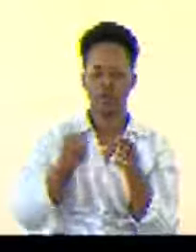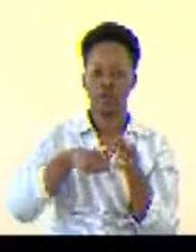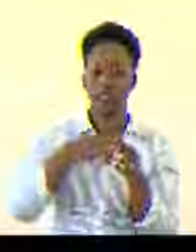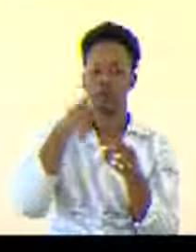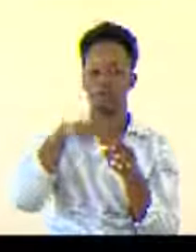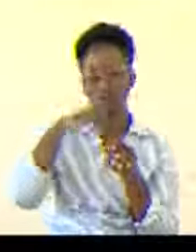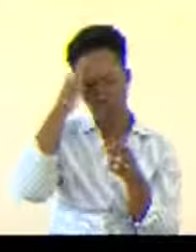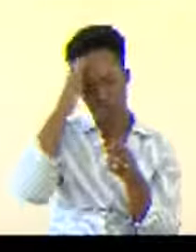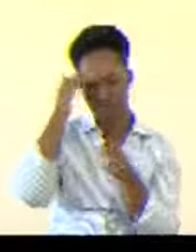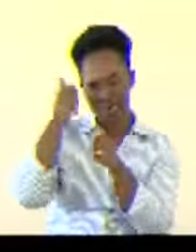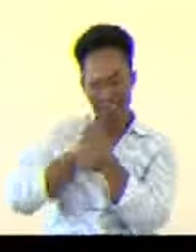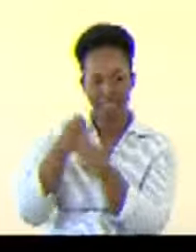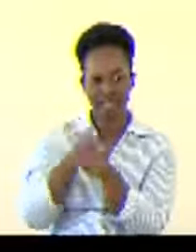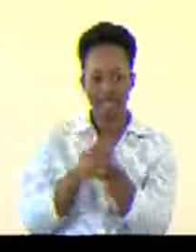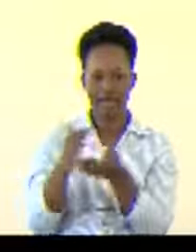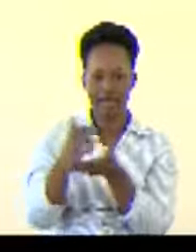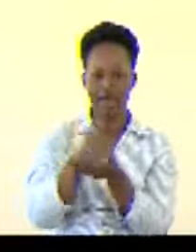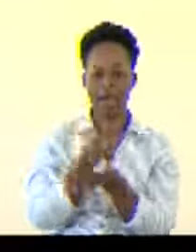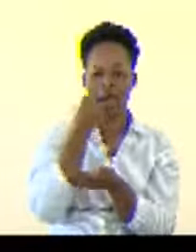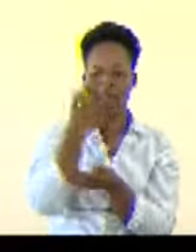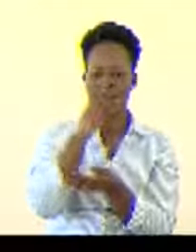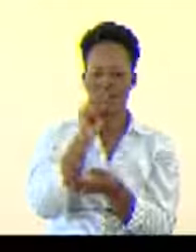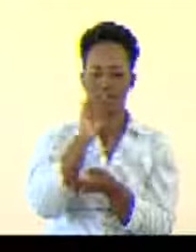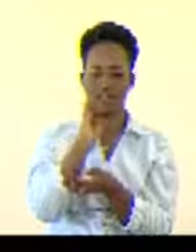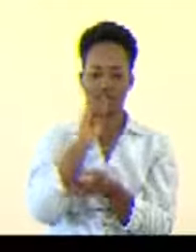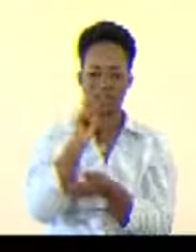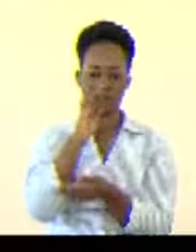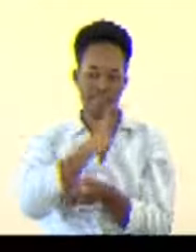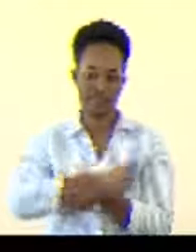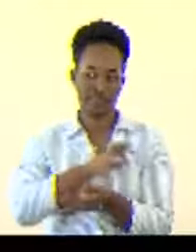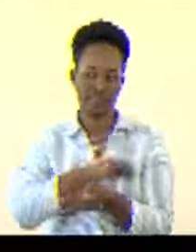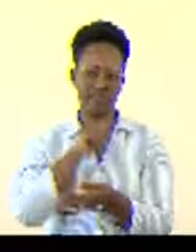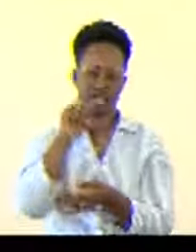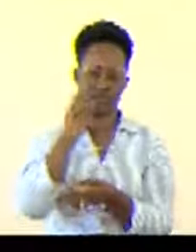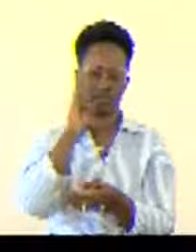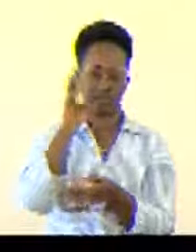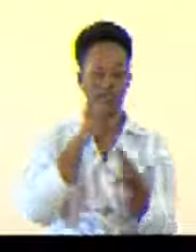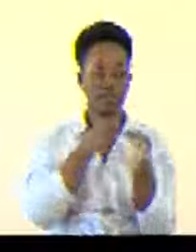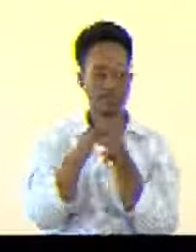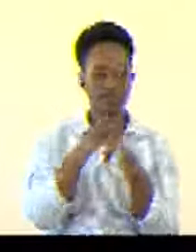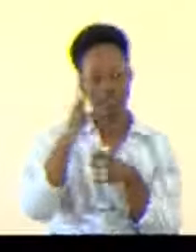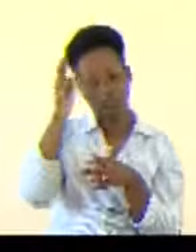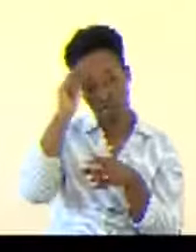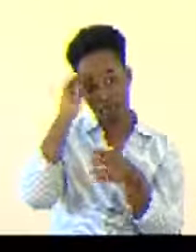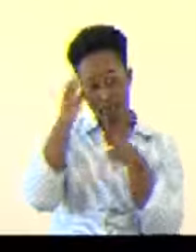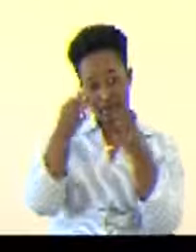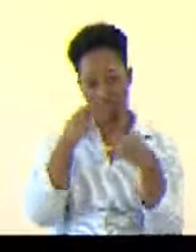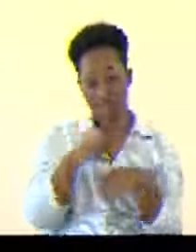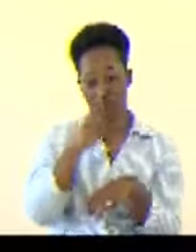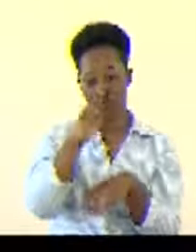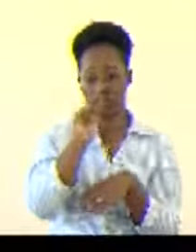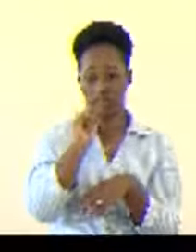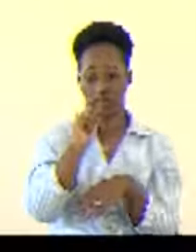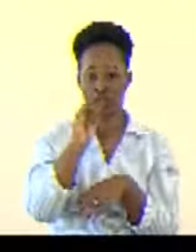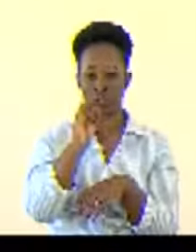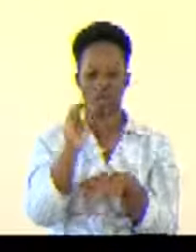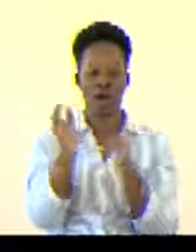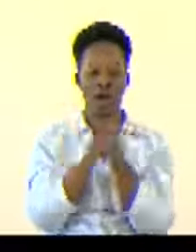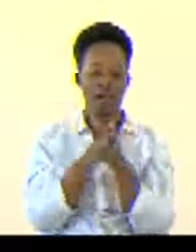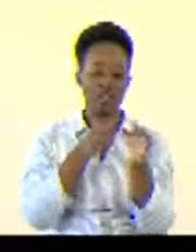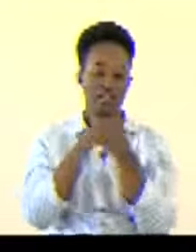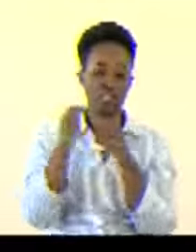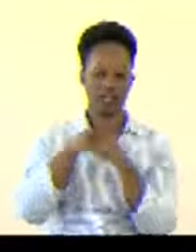sold generates how much net profit. That will be the interpretation. Remember, financial ratios and interpretation, that's our lesson.